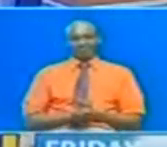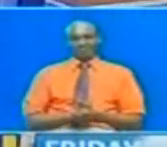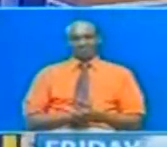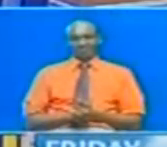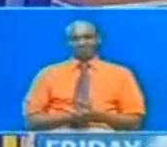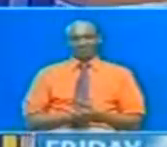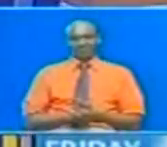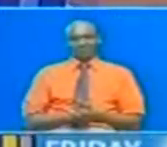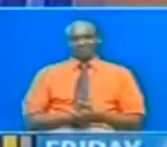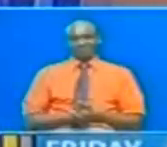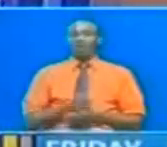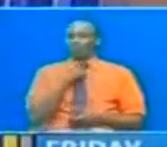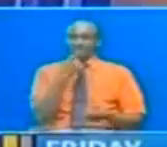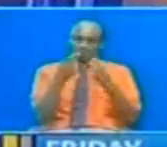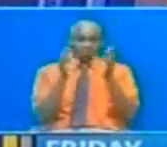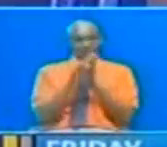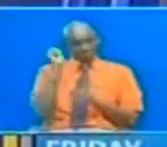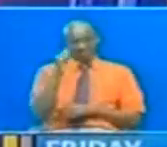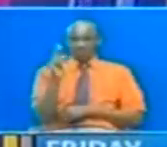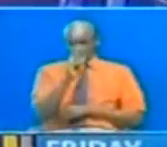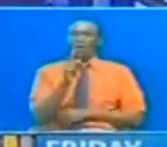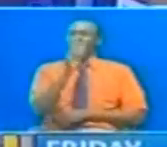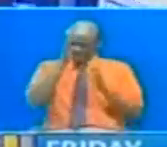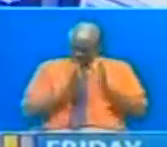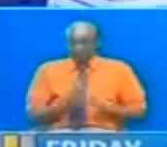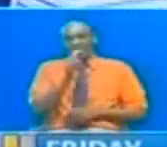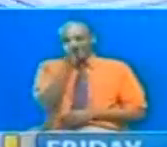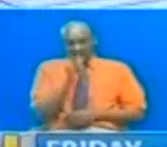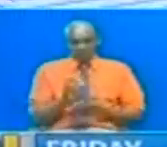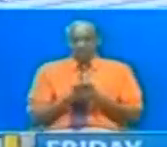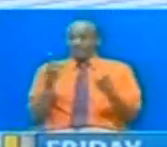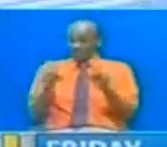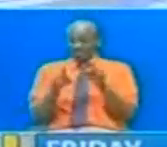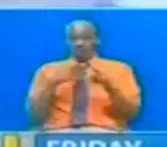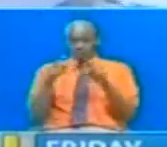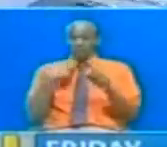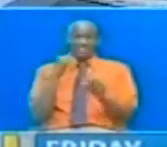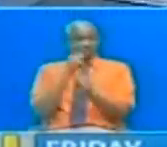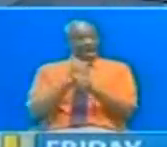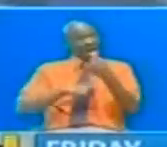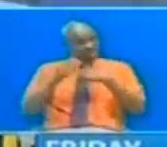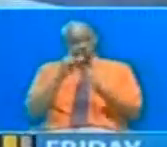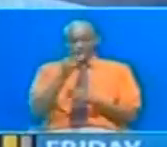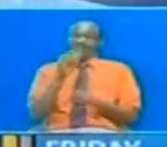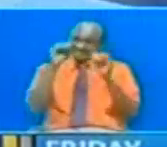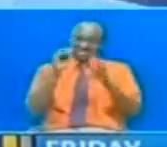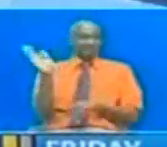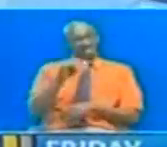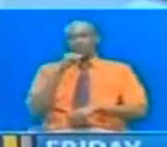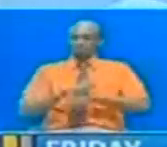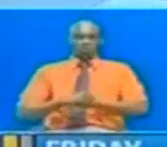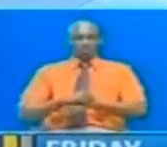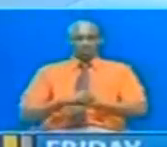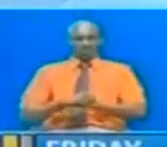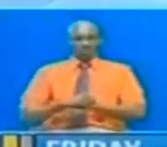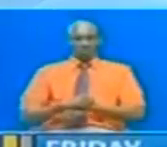So there you go. She wants to speak to President Uhuru Kenyatta personally, but she also says that, you know, he should do something so that teachers go back to school and